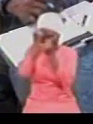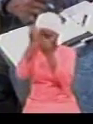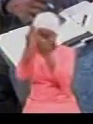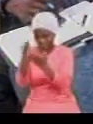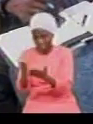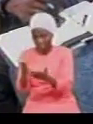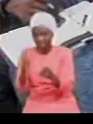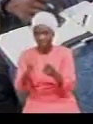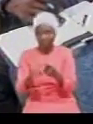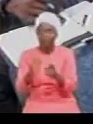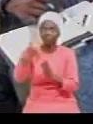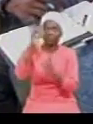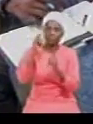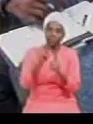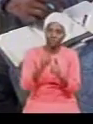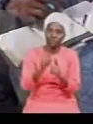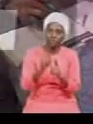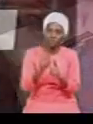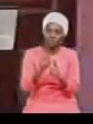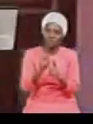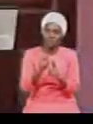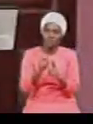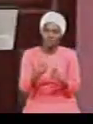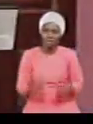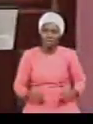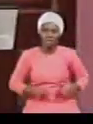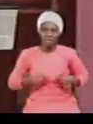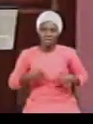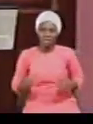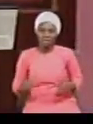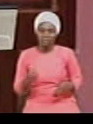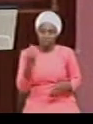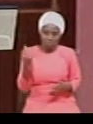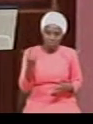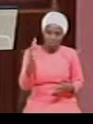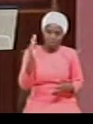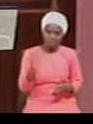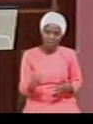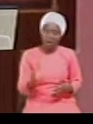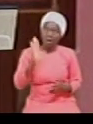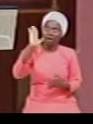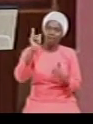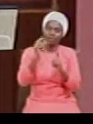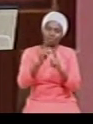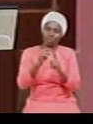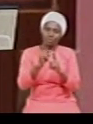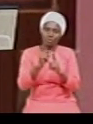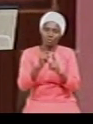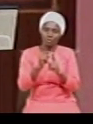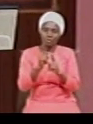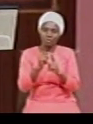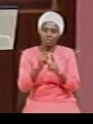obedience to his word, living only by his word,